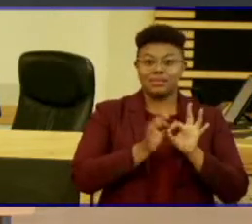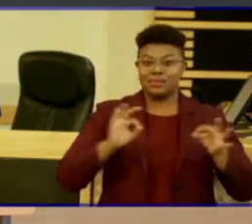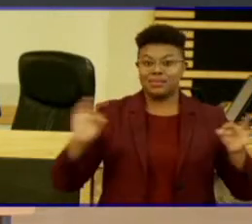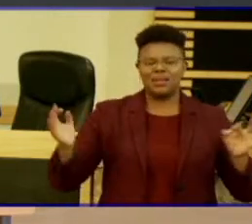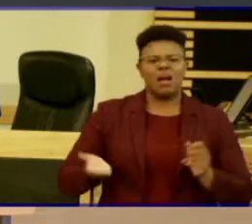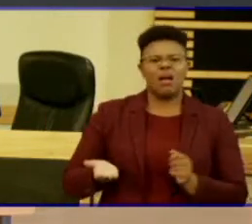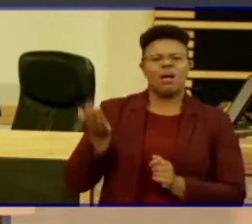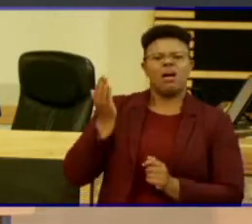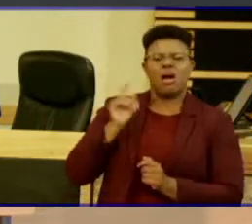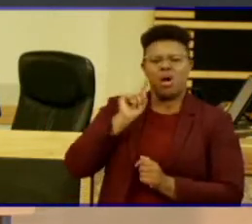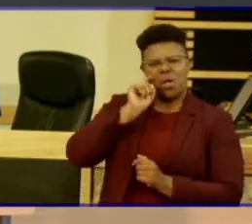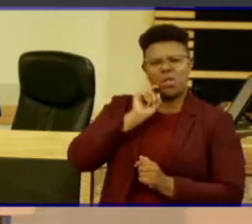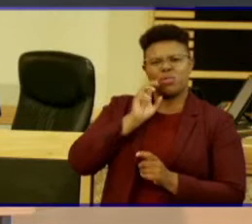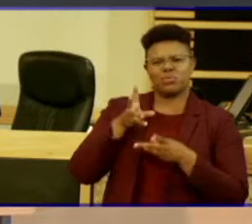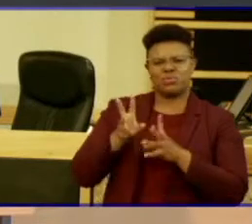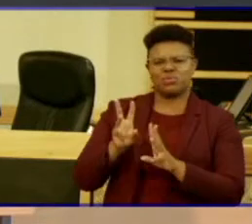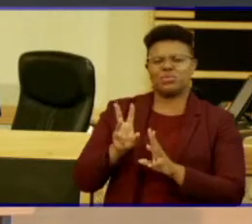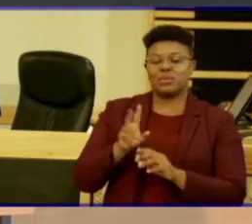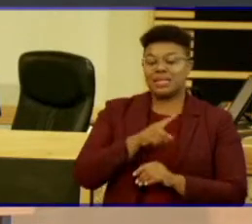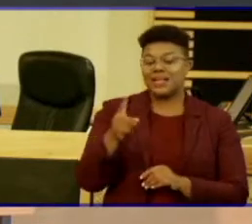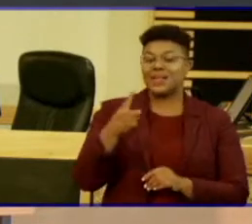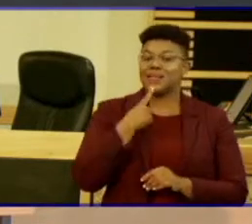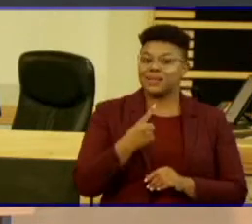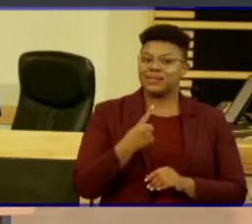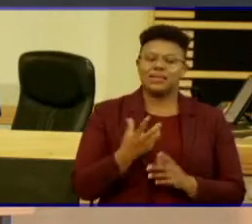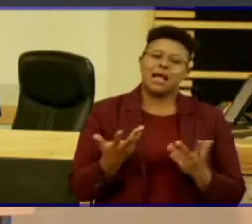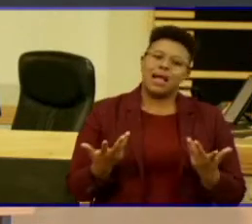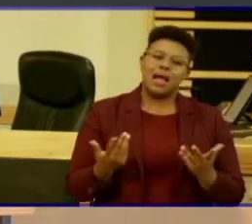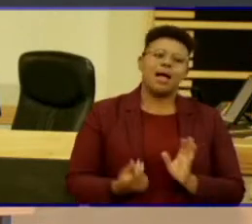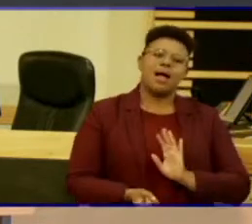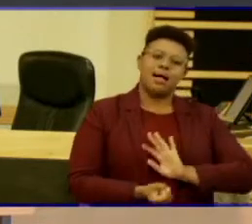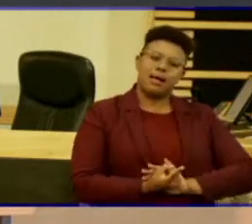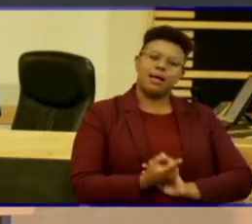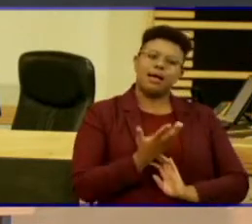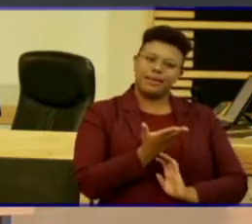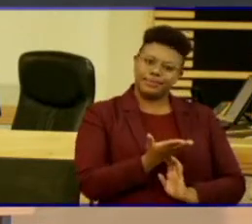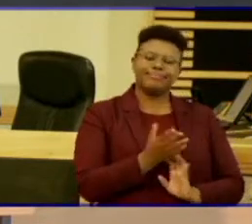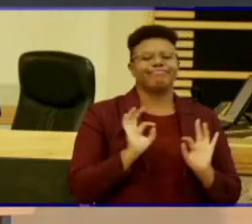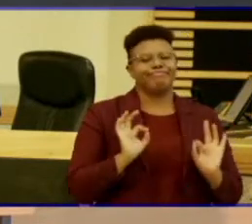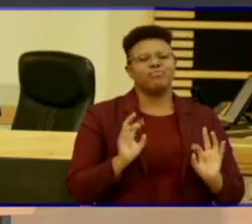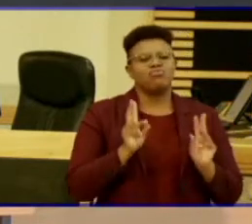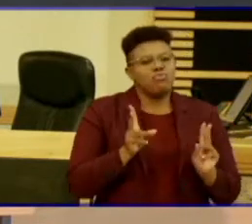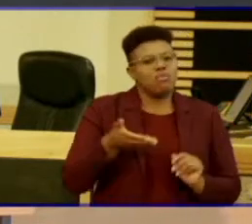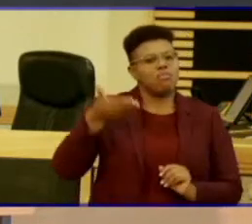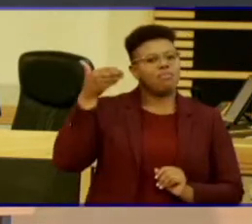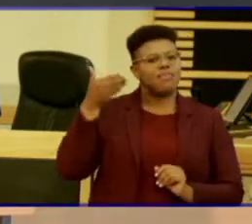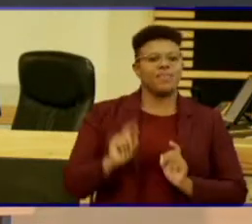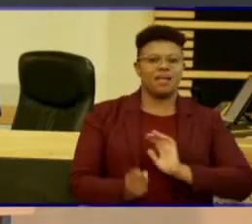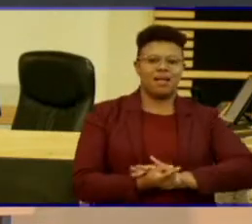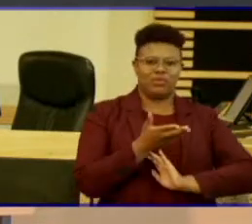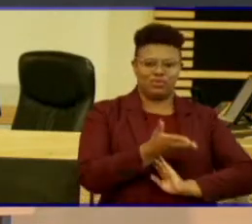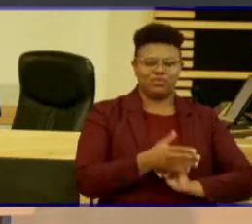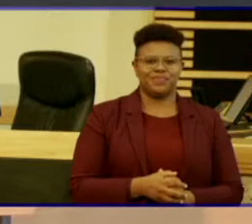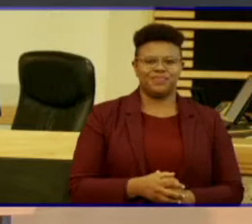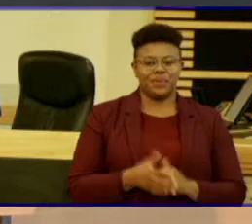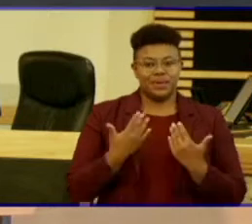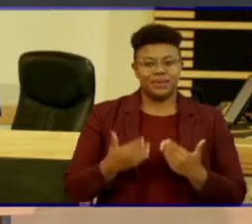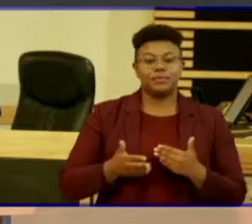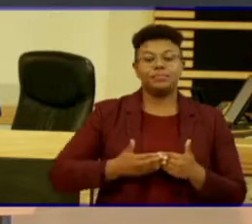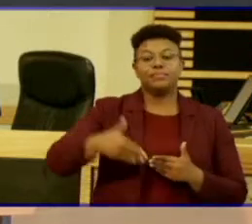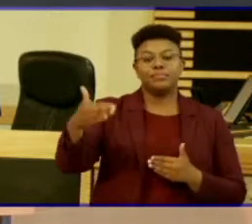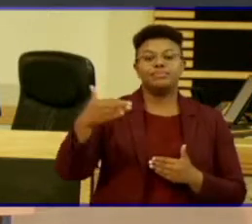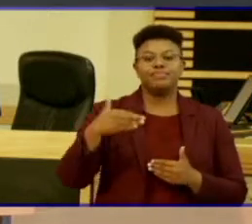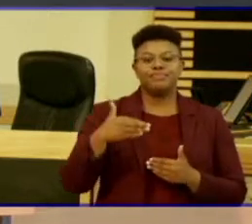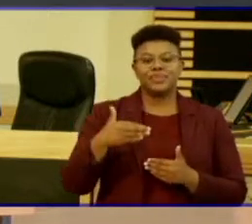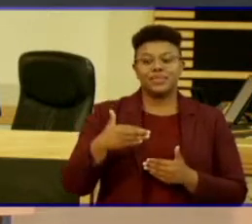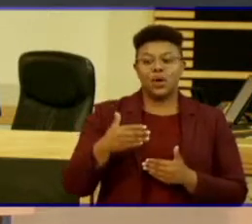labadala kuba bathi akuhlanga lungehlanga. Let us commit to keep the memories of all